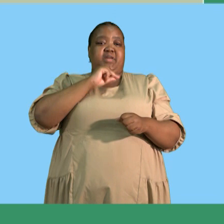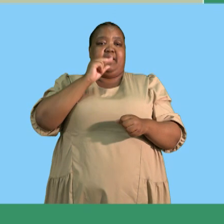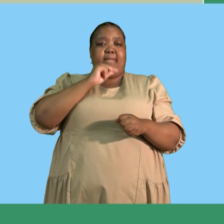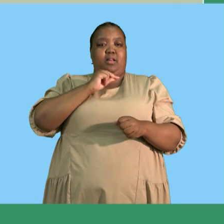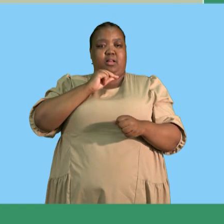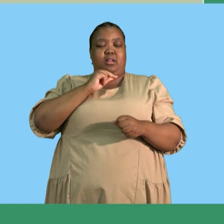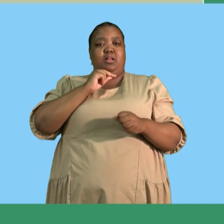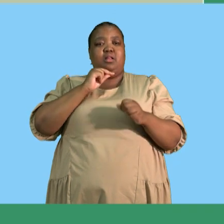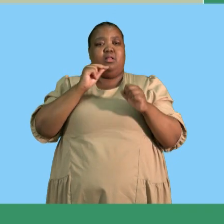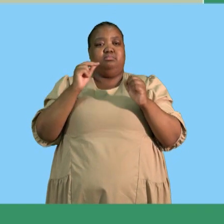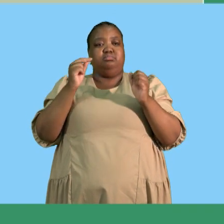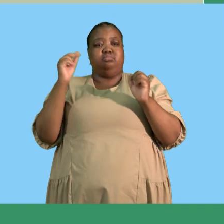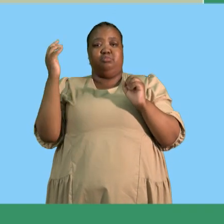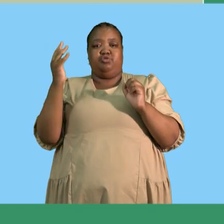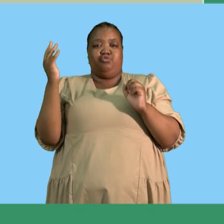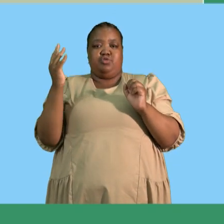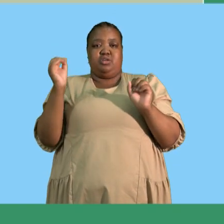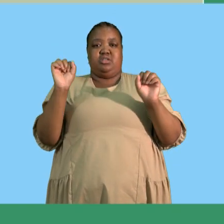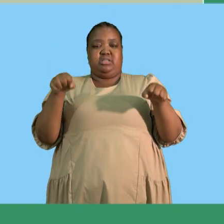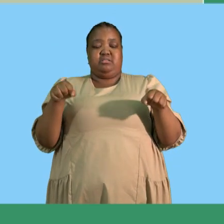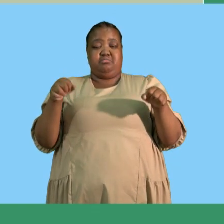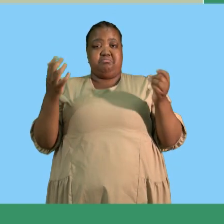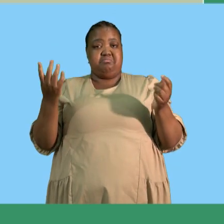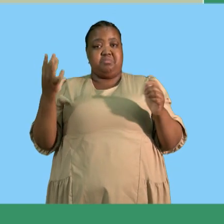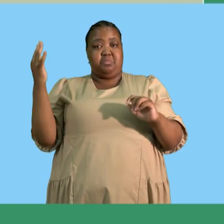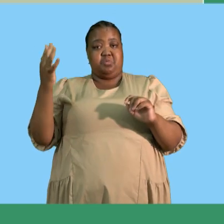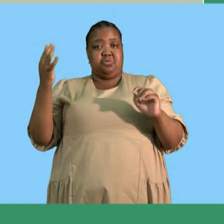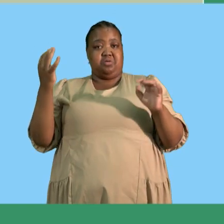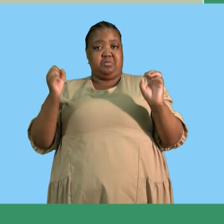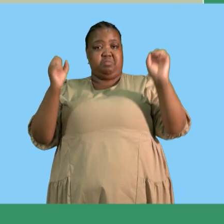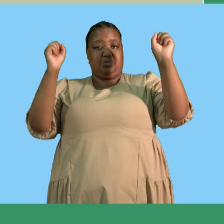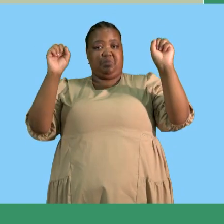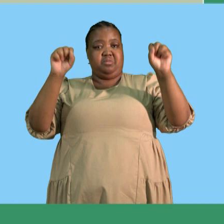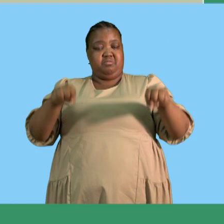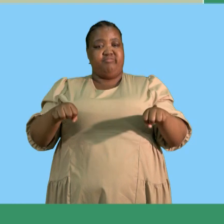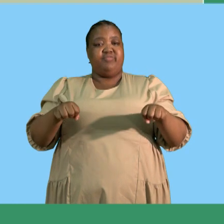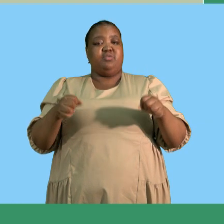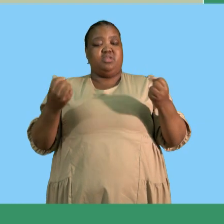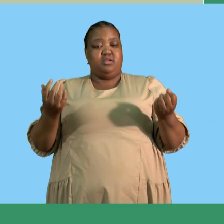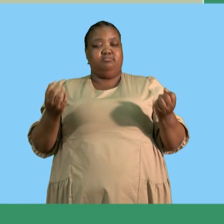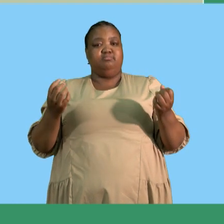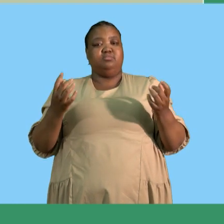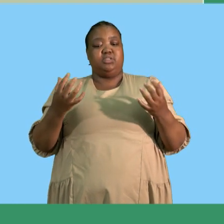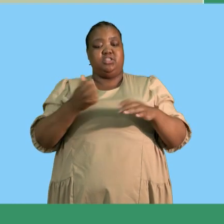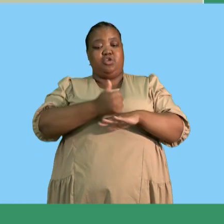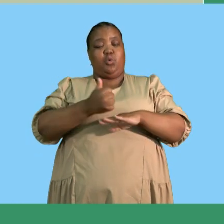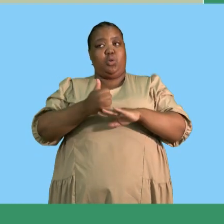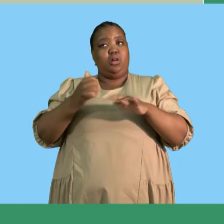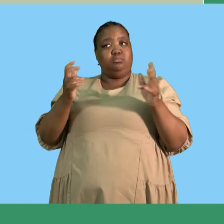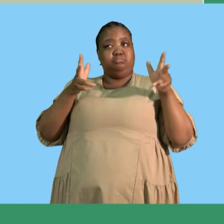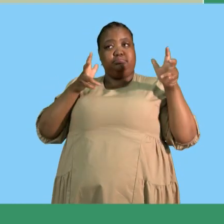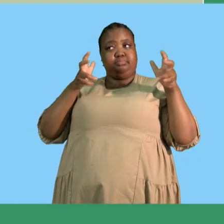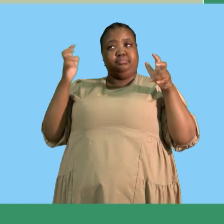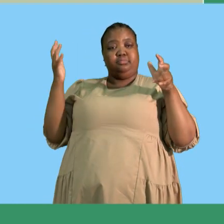is defined as the use of speech by the presenter to convey a message to stakeholders. You then have